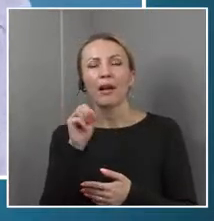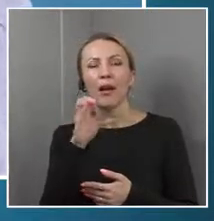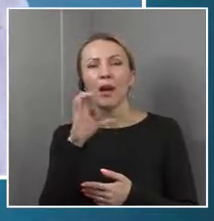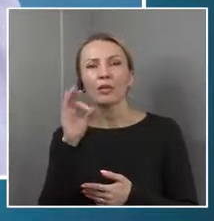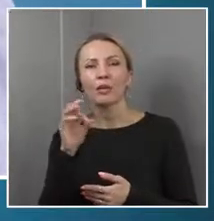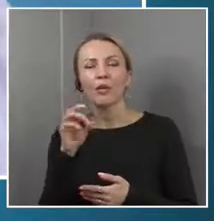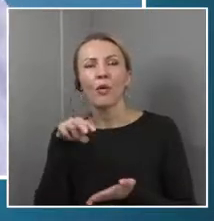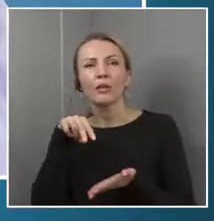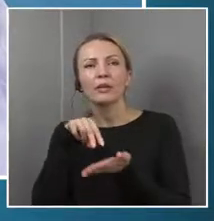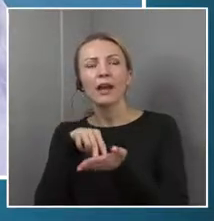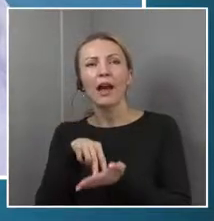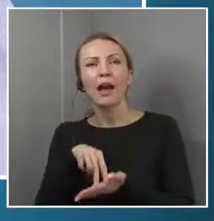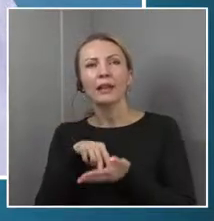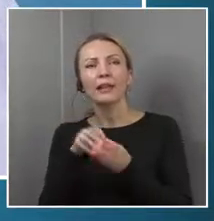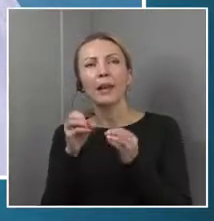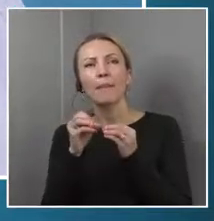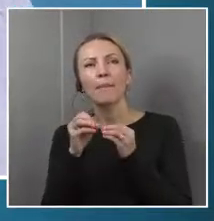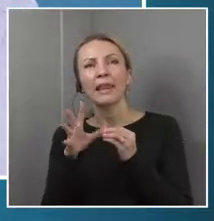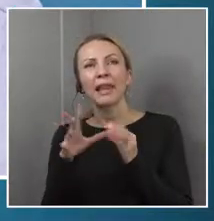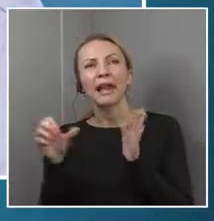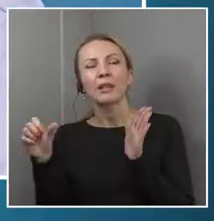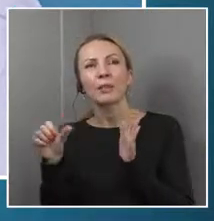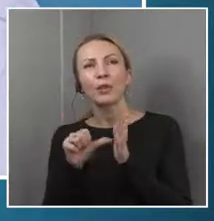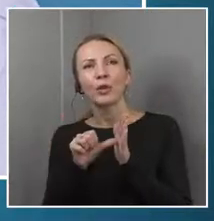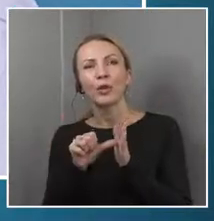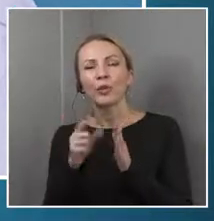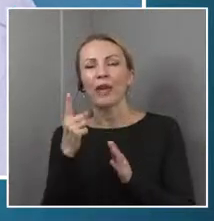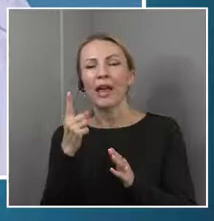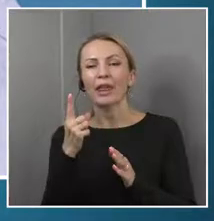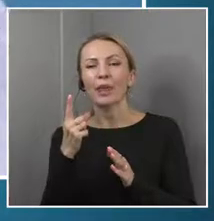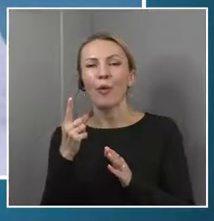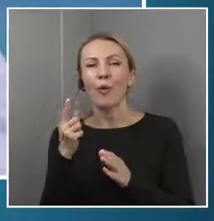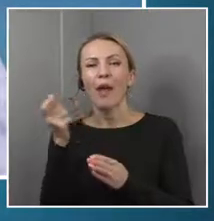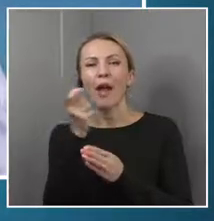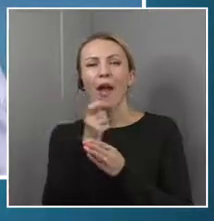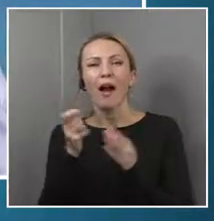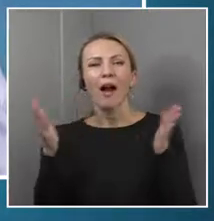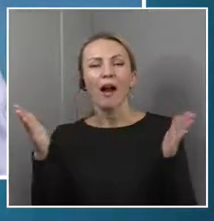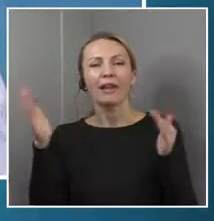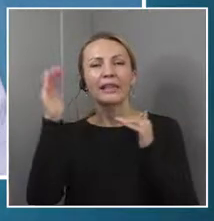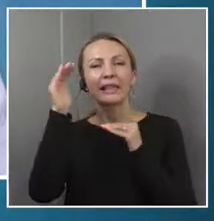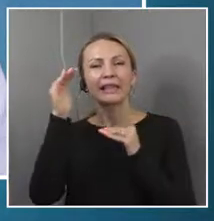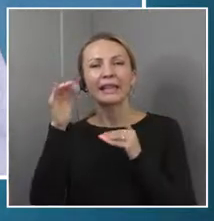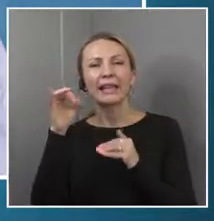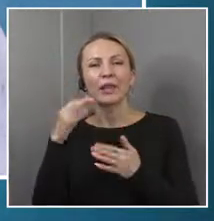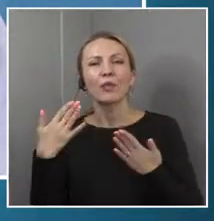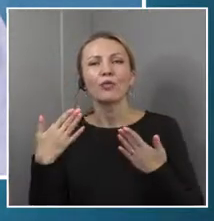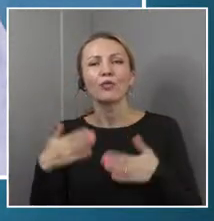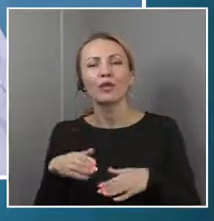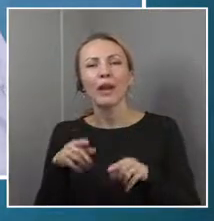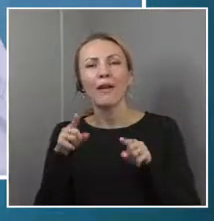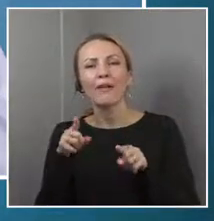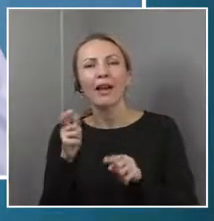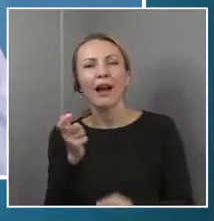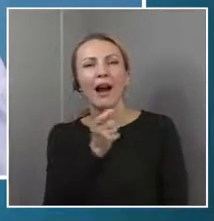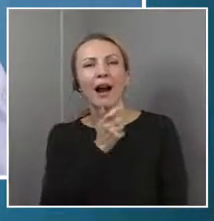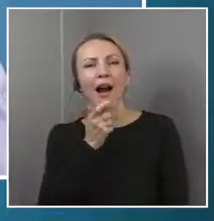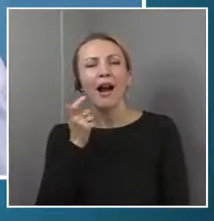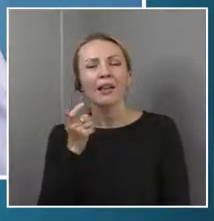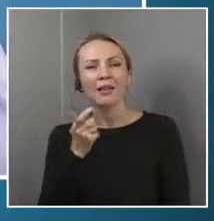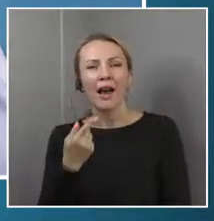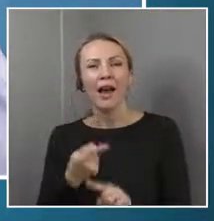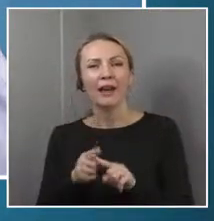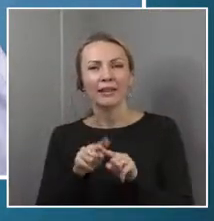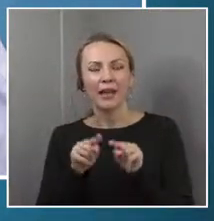even for 15 minutes, then you became such an owner of this picture, of this painting, you know?